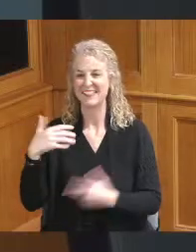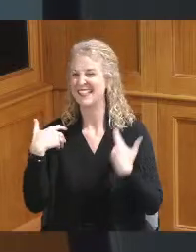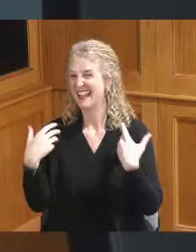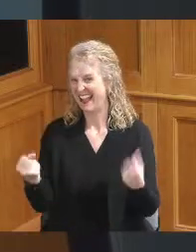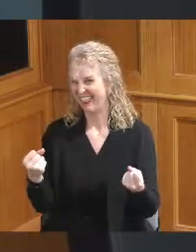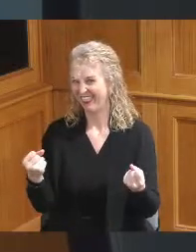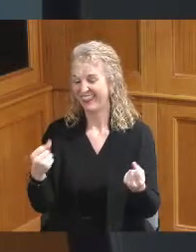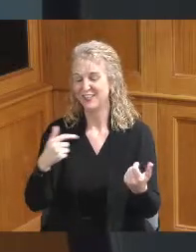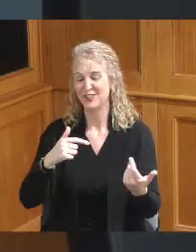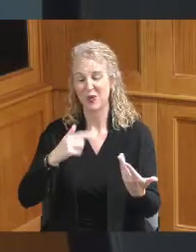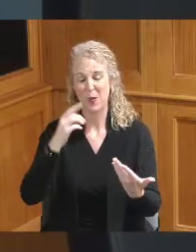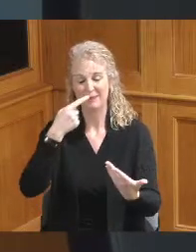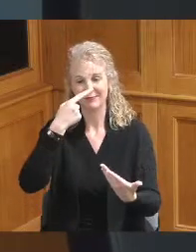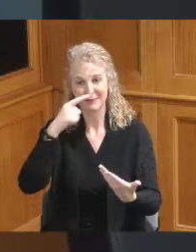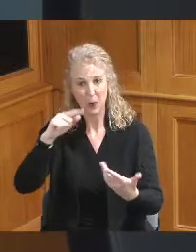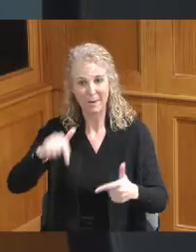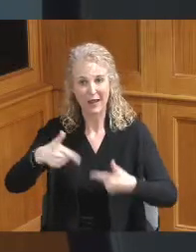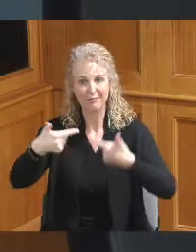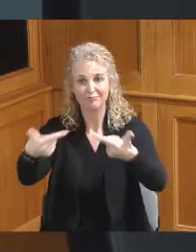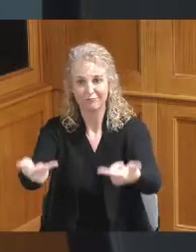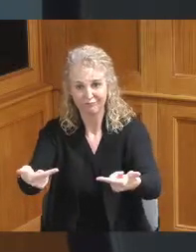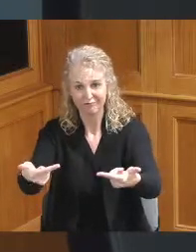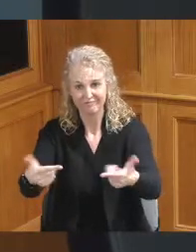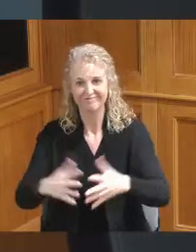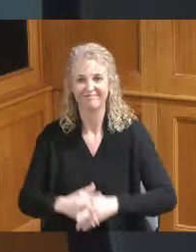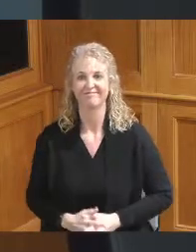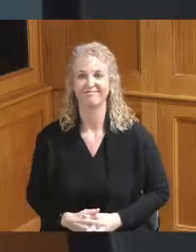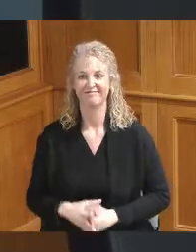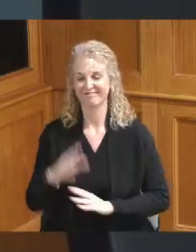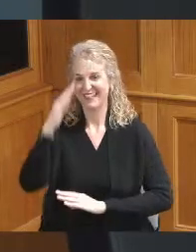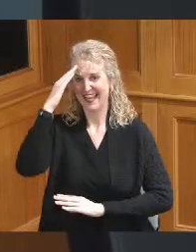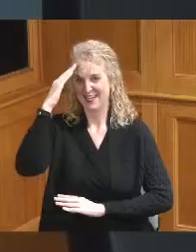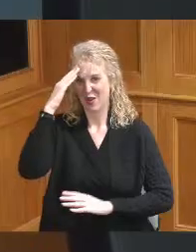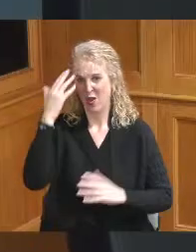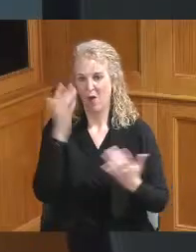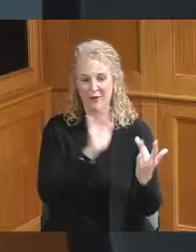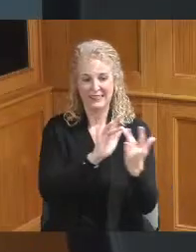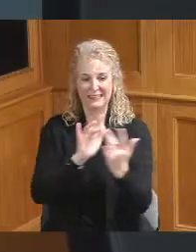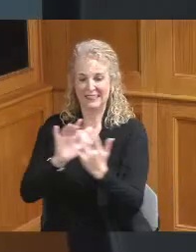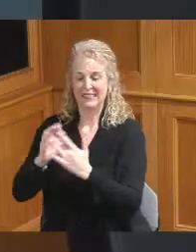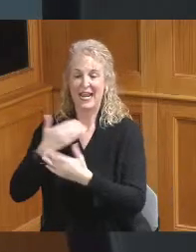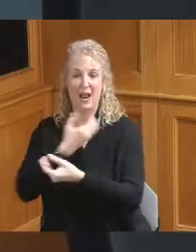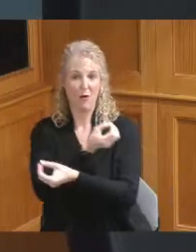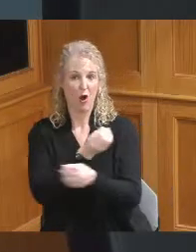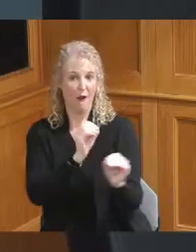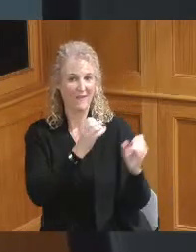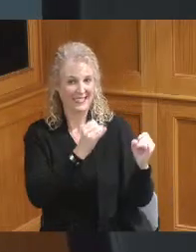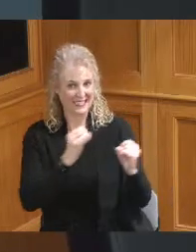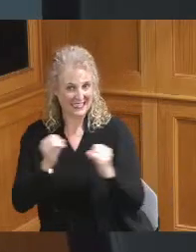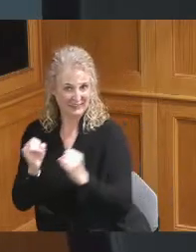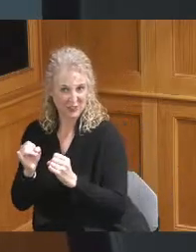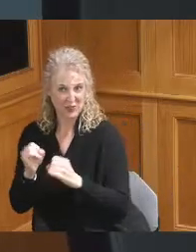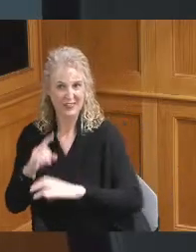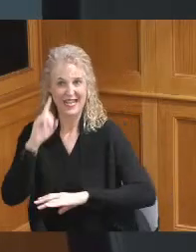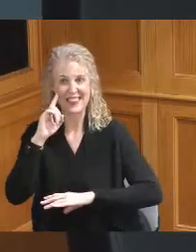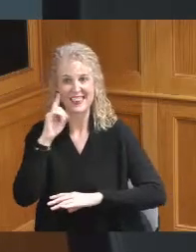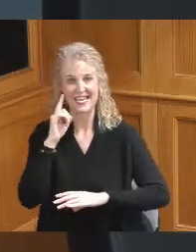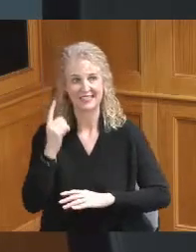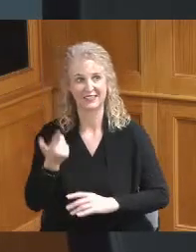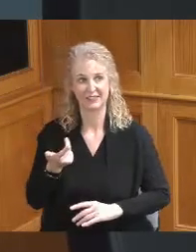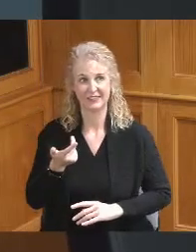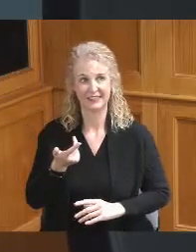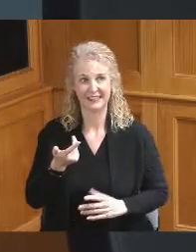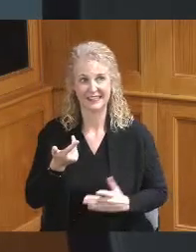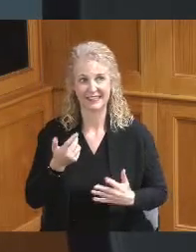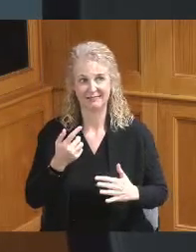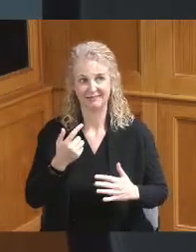I'm going to have you introduce them, and we're looking forward to, I know you've reached out to all of our offices individually, and I think I don't want to